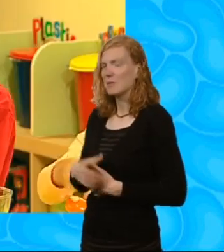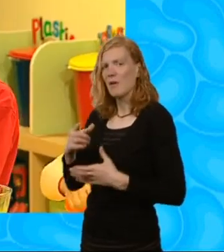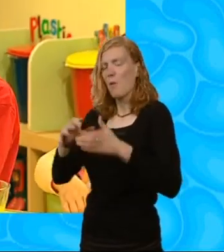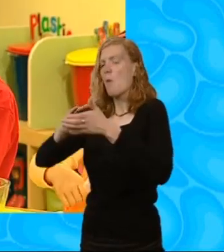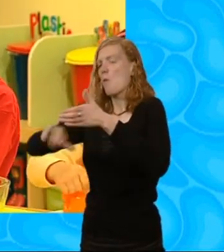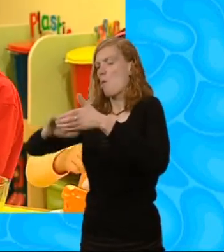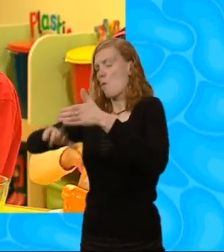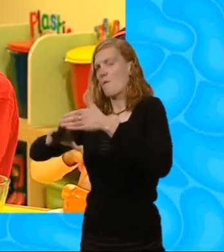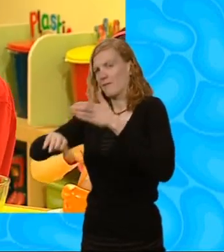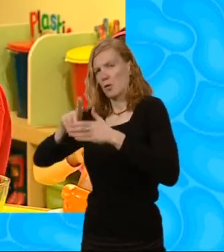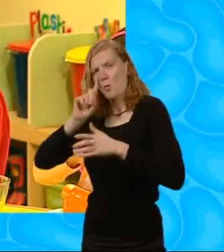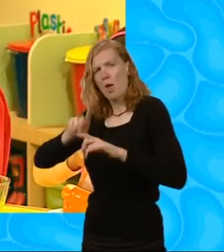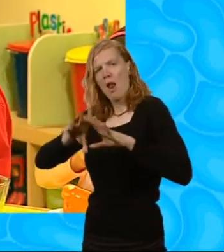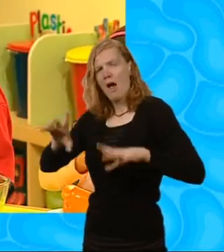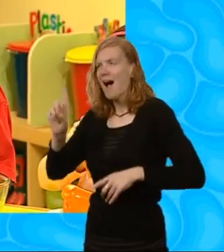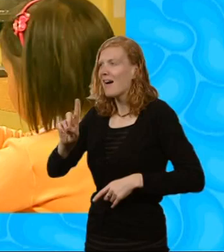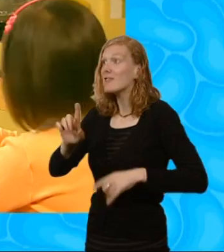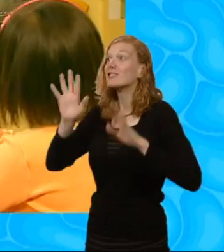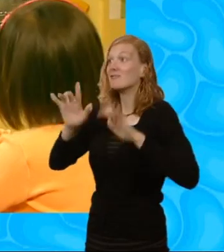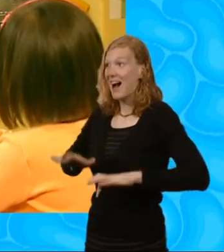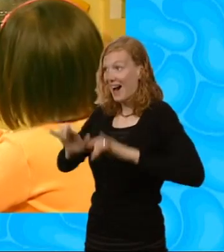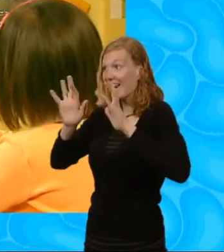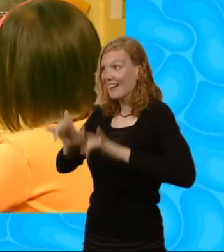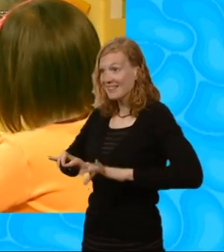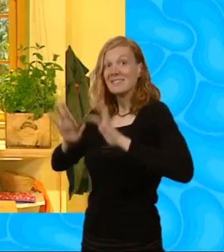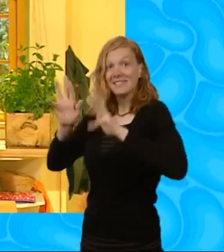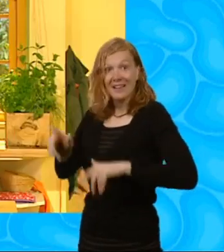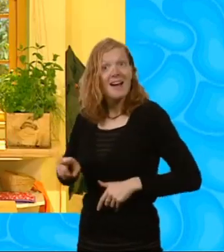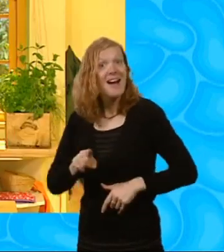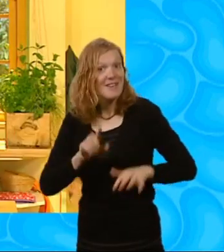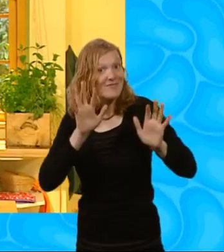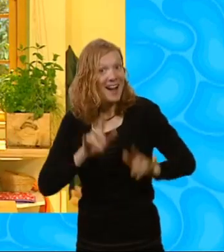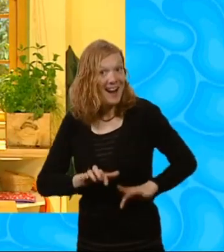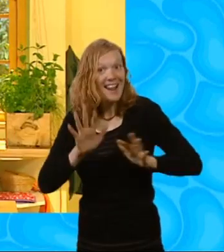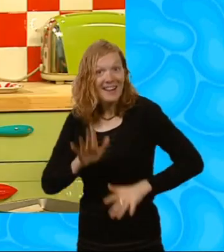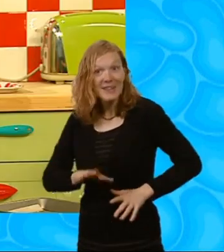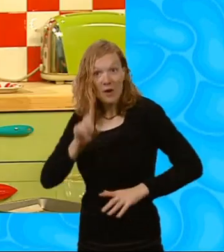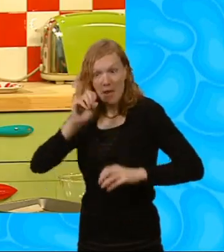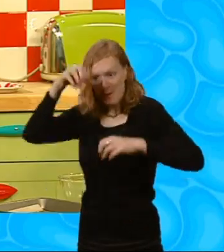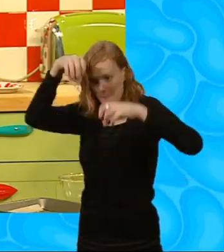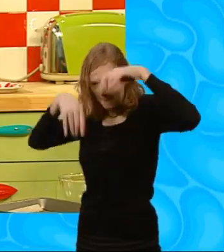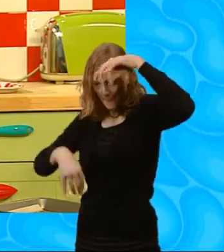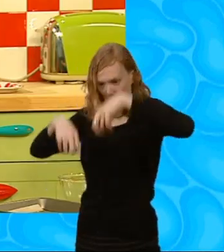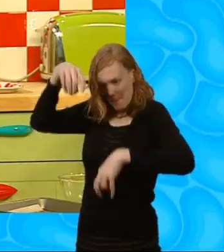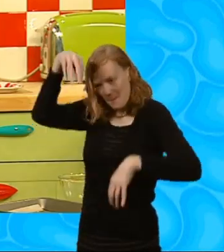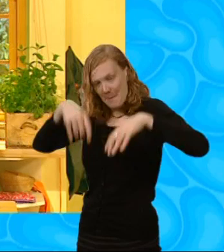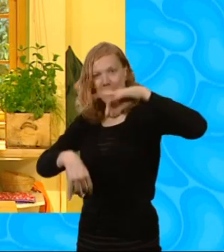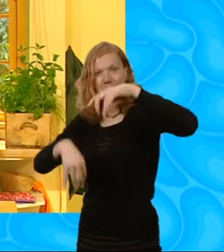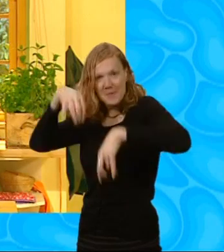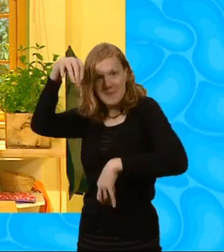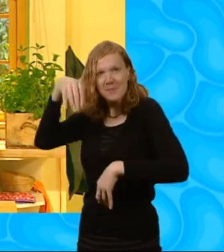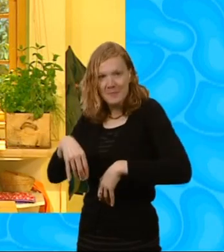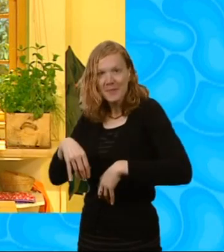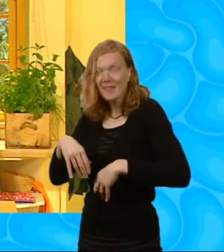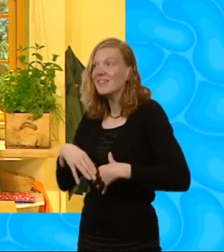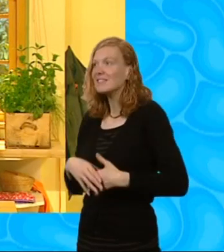What do the seeds make you think of, everyone? Rain. Do you think they look like rain? Yeah. There we go, we've got 2